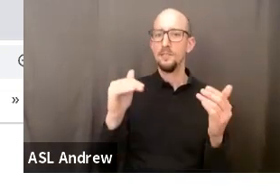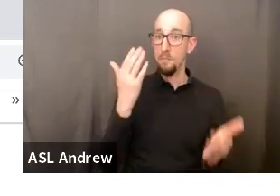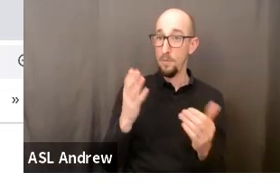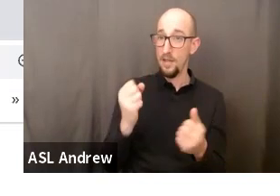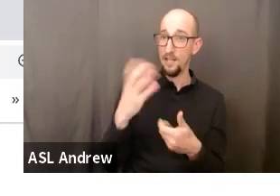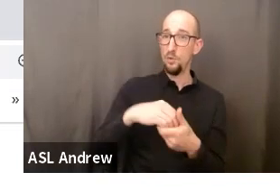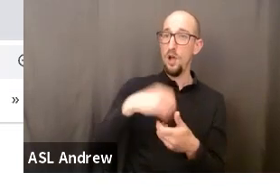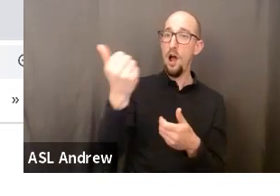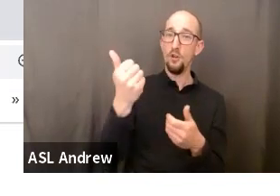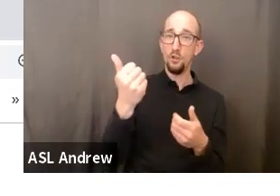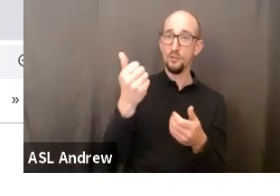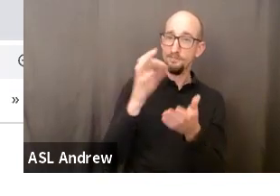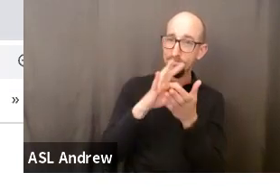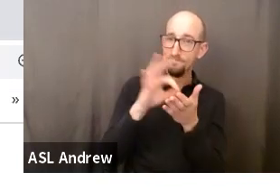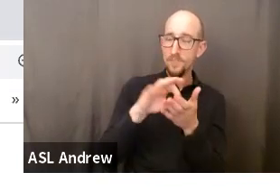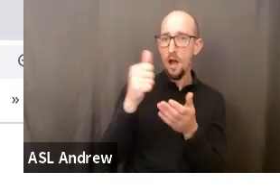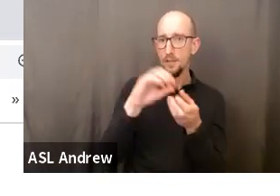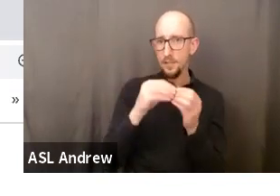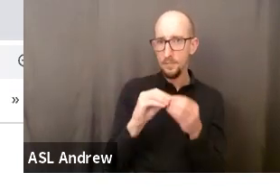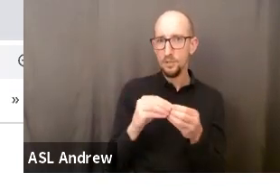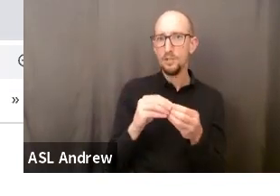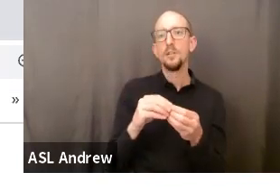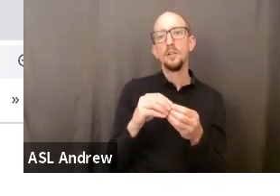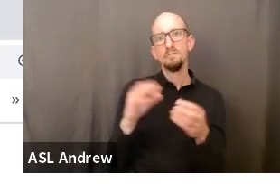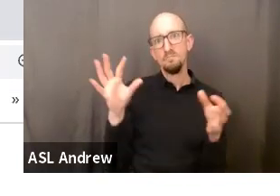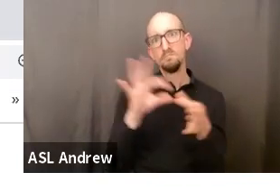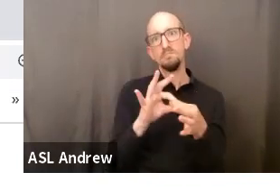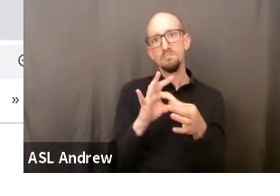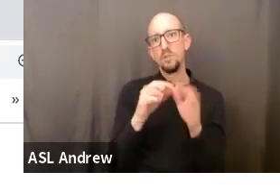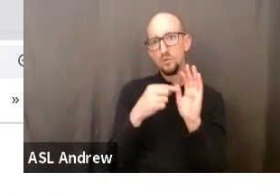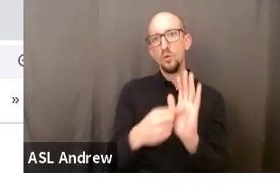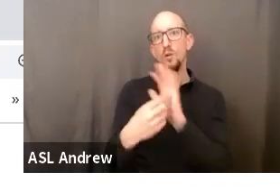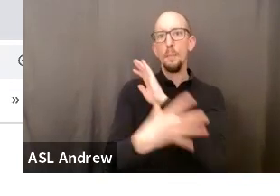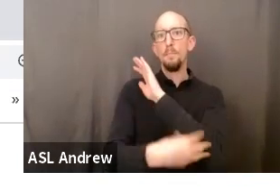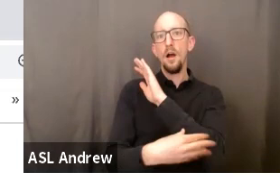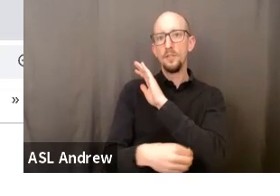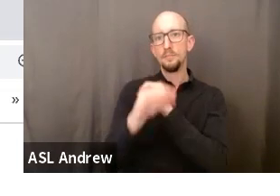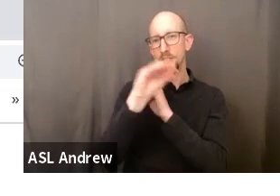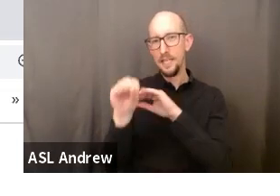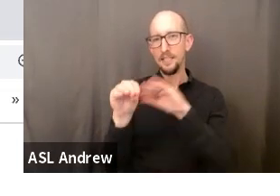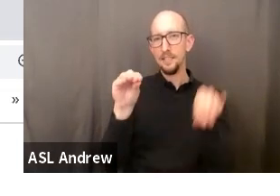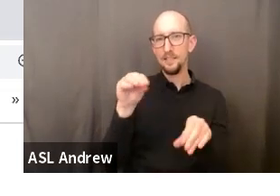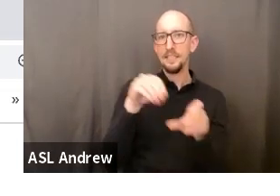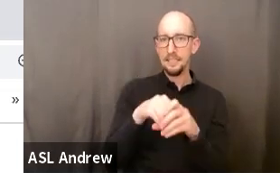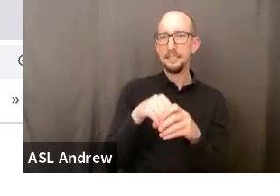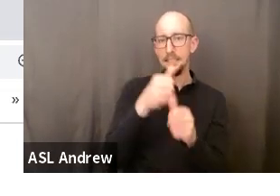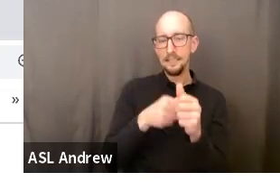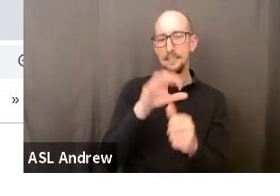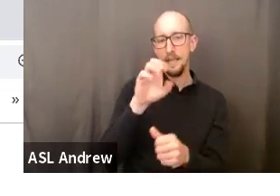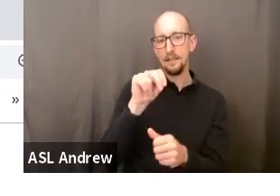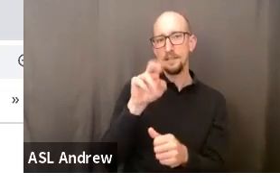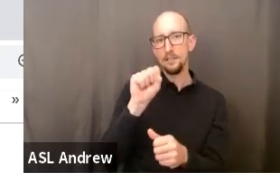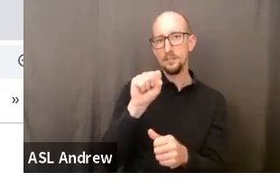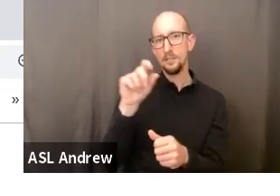include relative to poverty rates within the census tract for children,